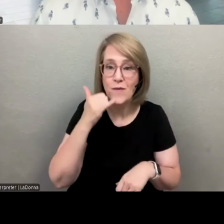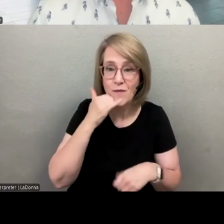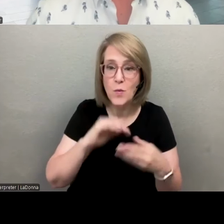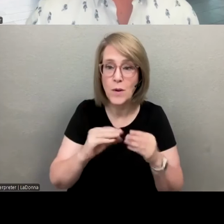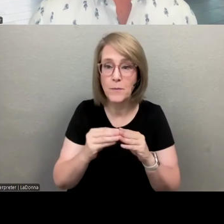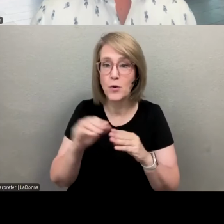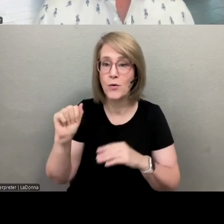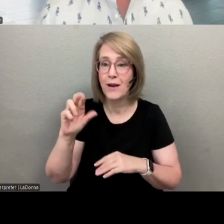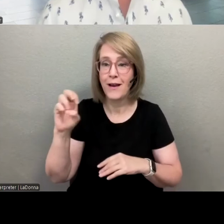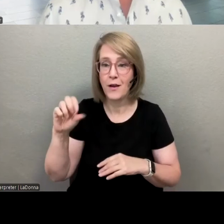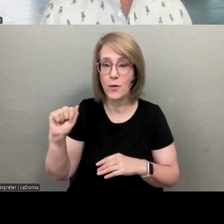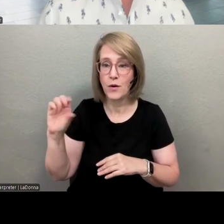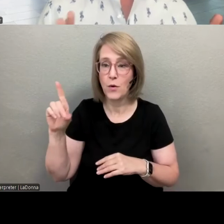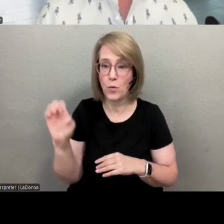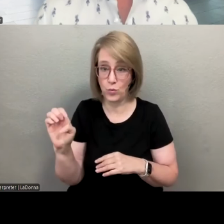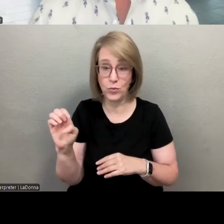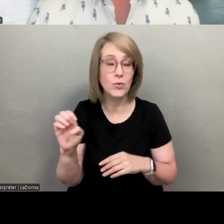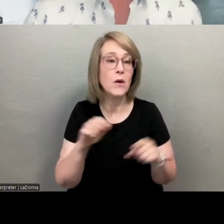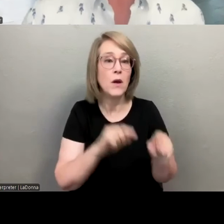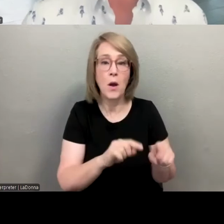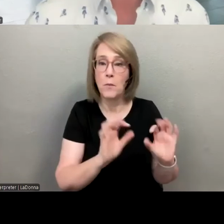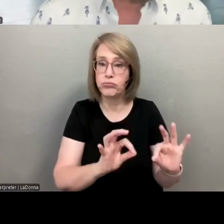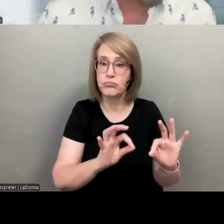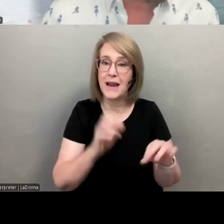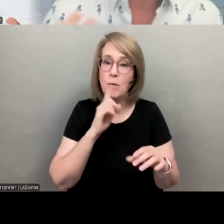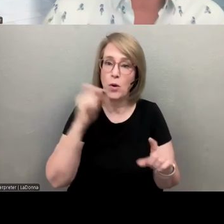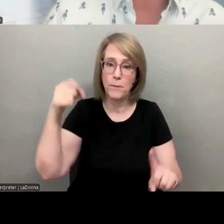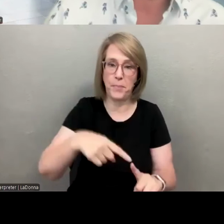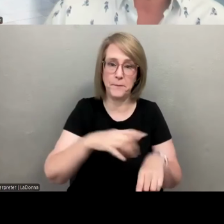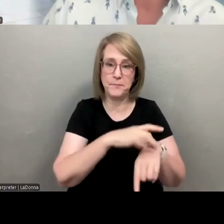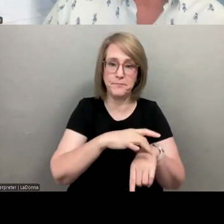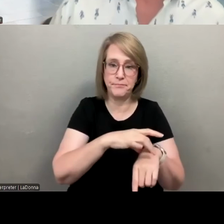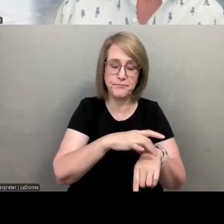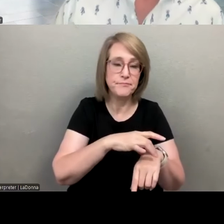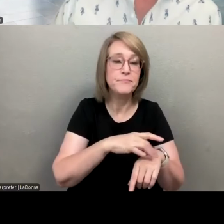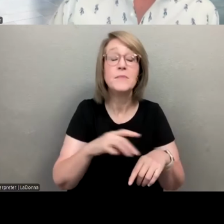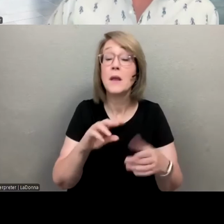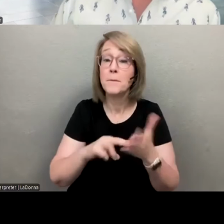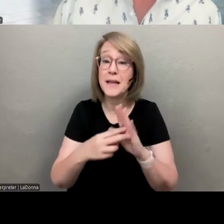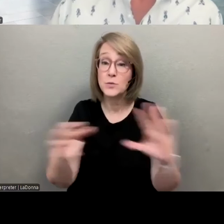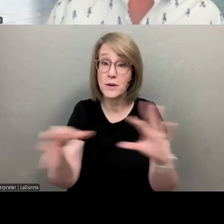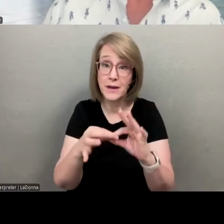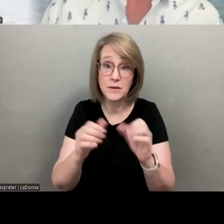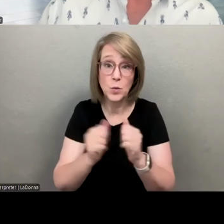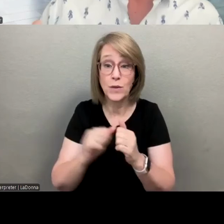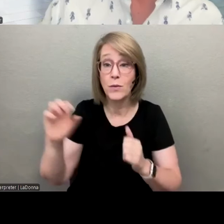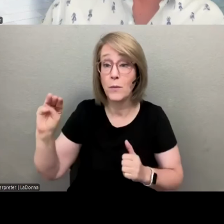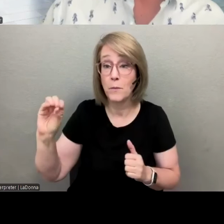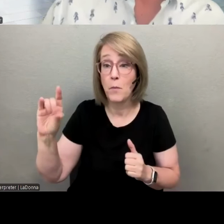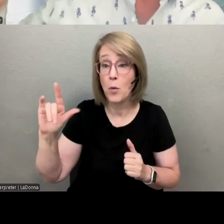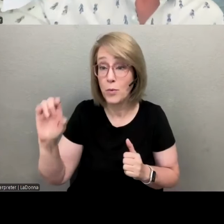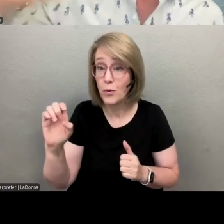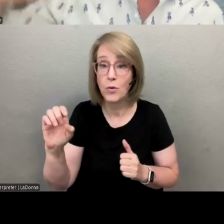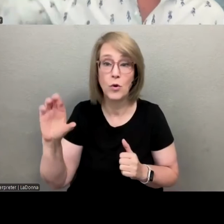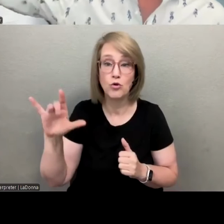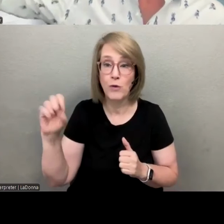get linked to the local services you need as soon as possible. And that includes mobile crisis teams, which otherwise would be very difficult to